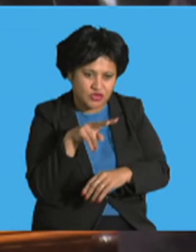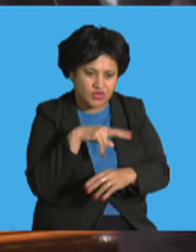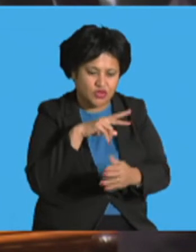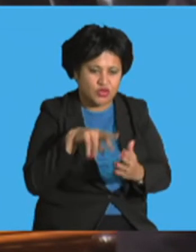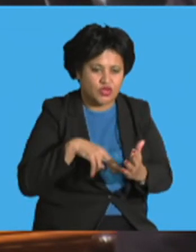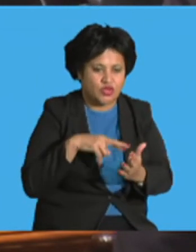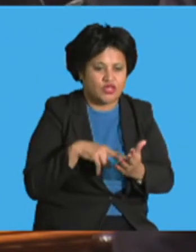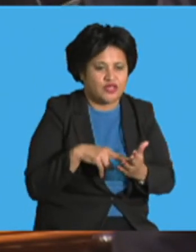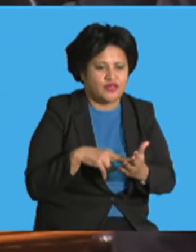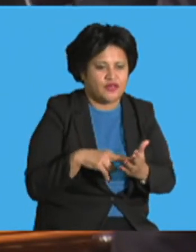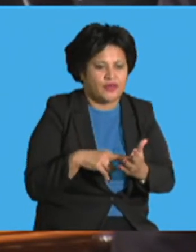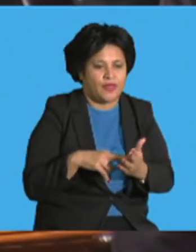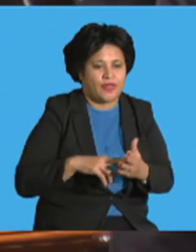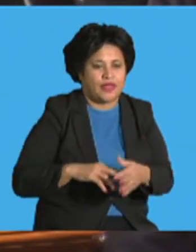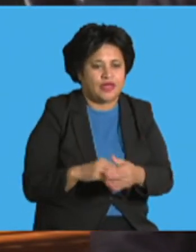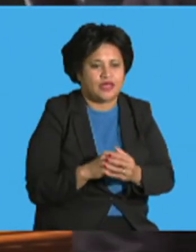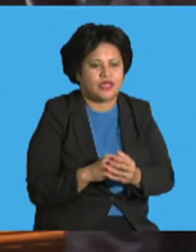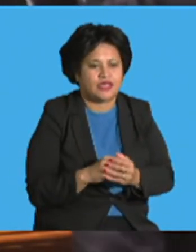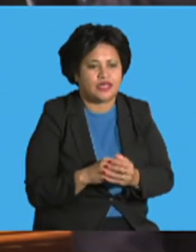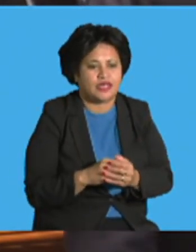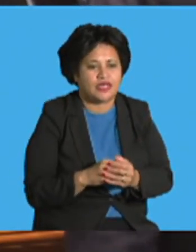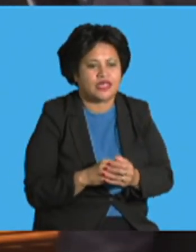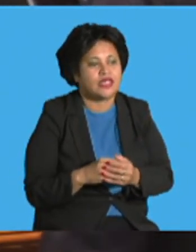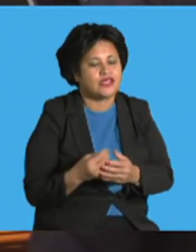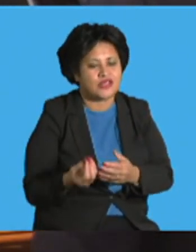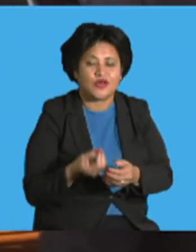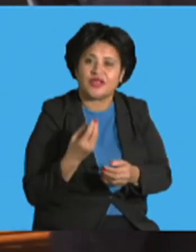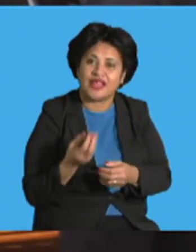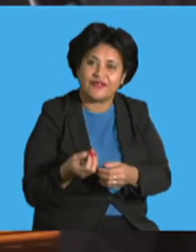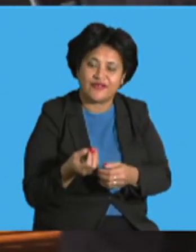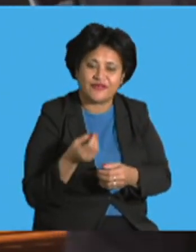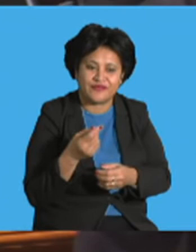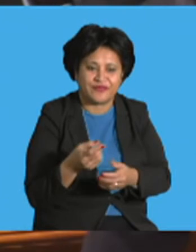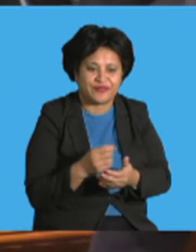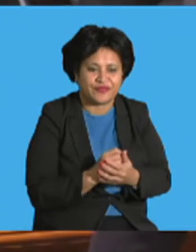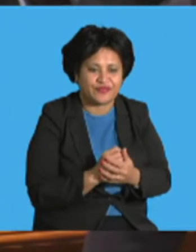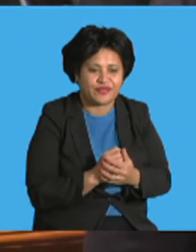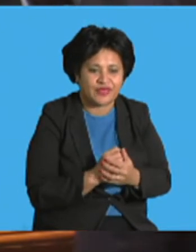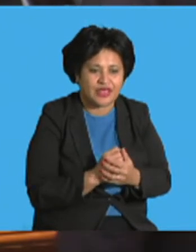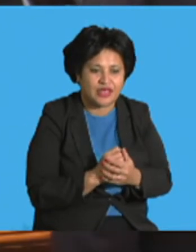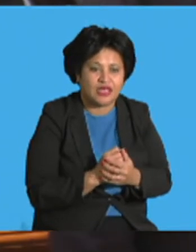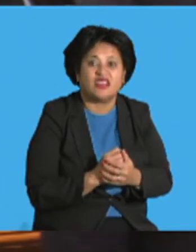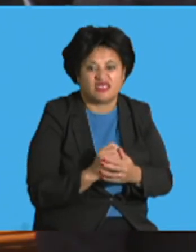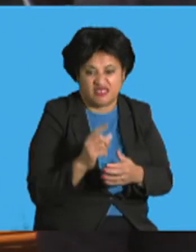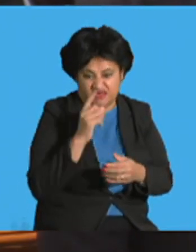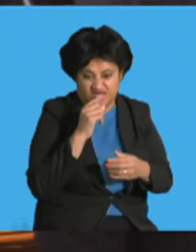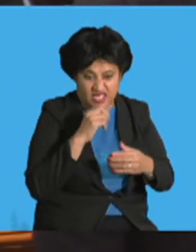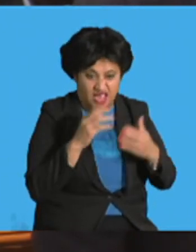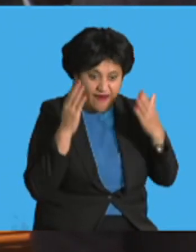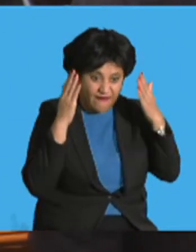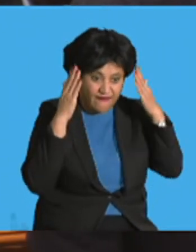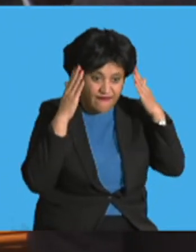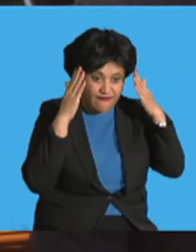reduction in the manpower as well in critical areas, so that they can concentrate on other areas where they